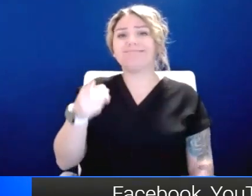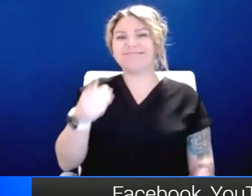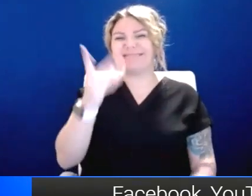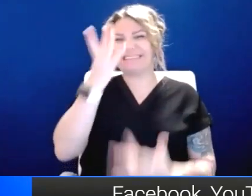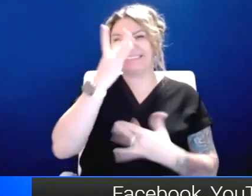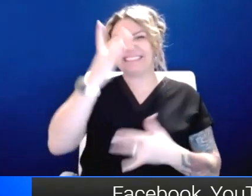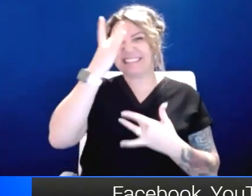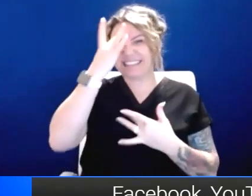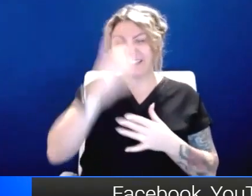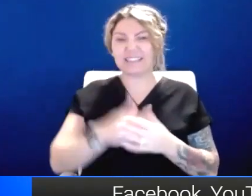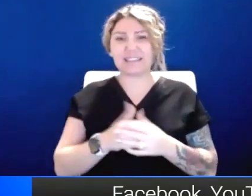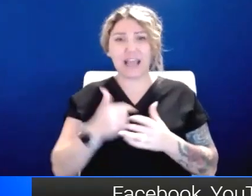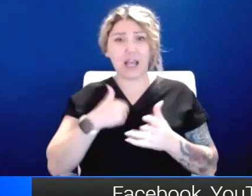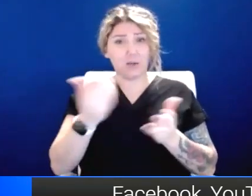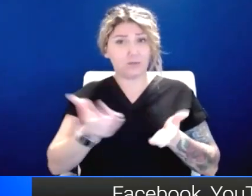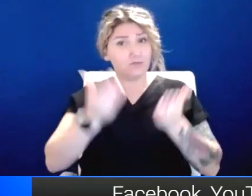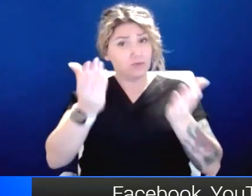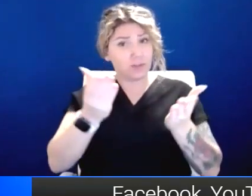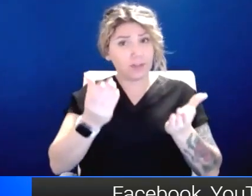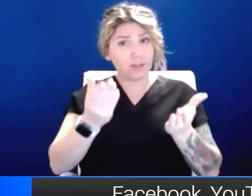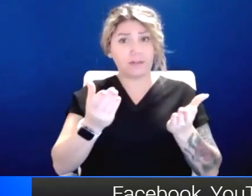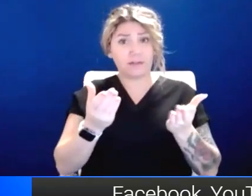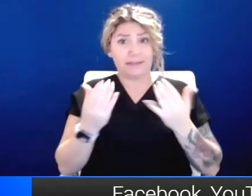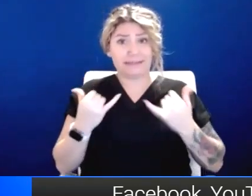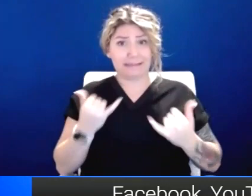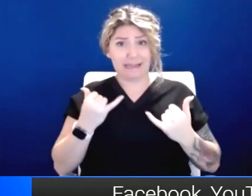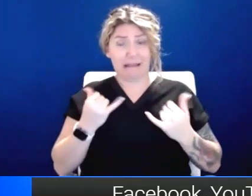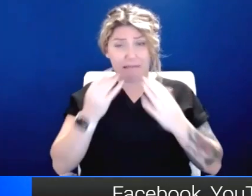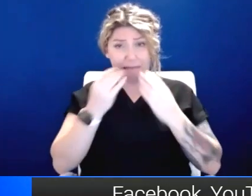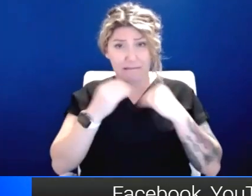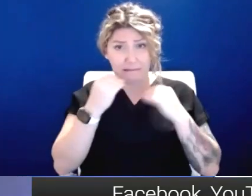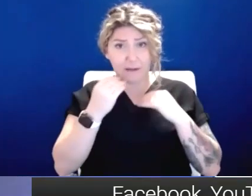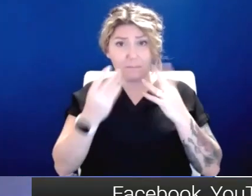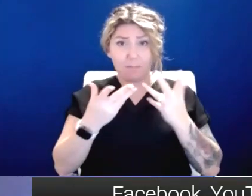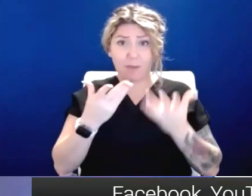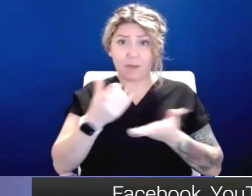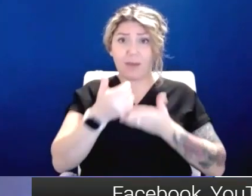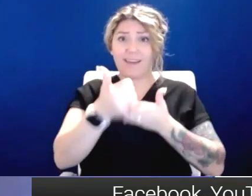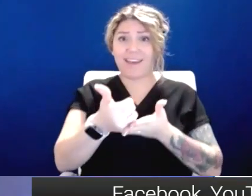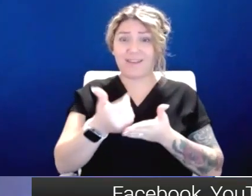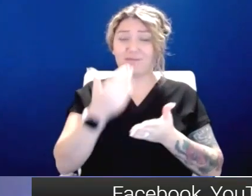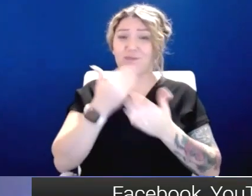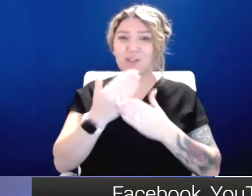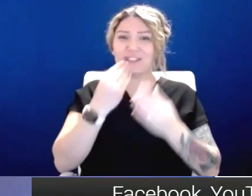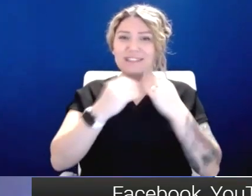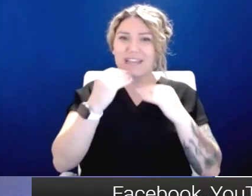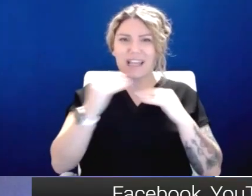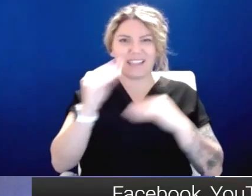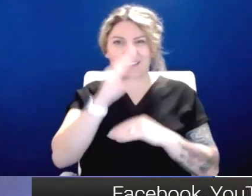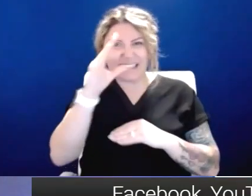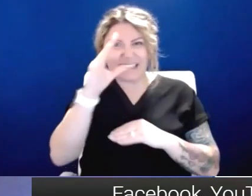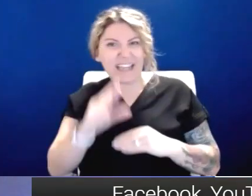would suggest that was the diet today, which we would say may help. A good diet can never hurt anything, right? That's